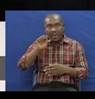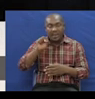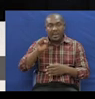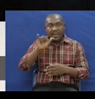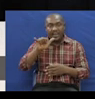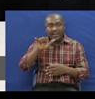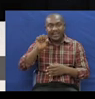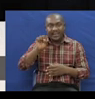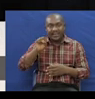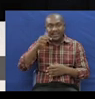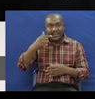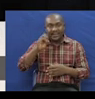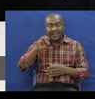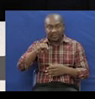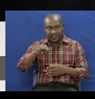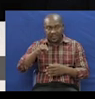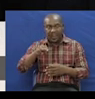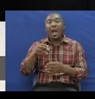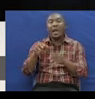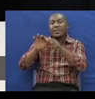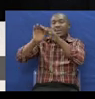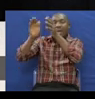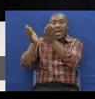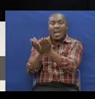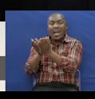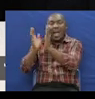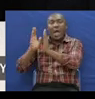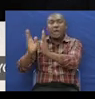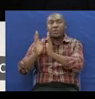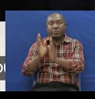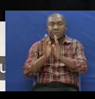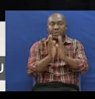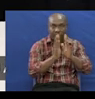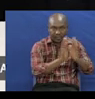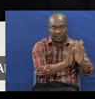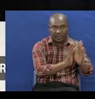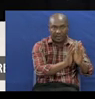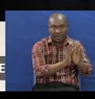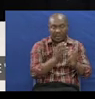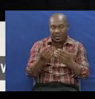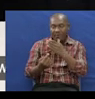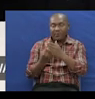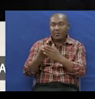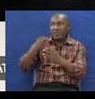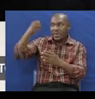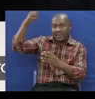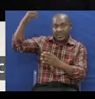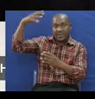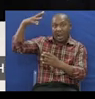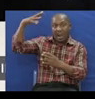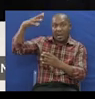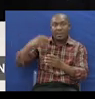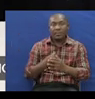system is the arrangement of planets, other heavenly bodies, in space in relation to the